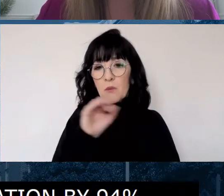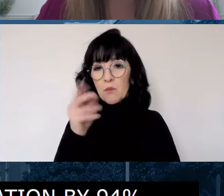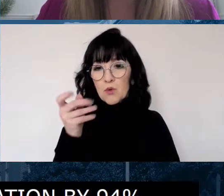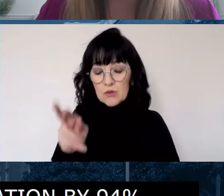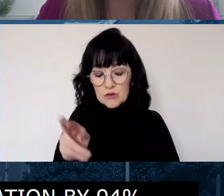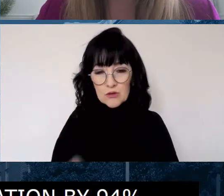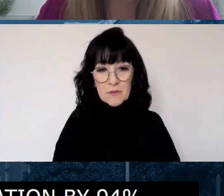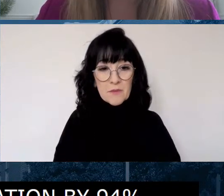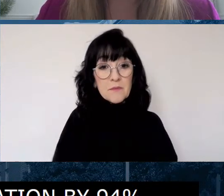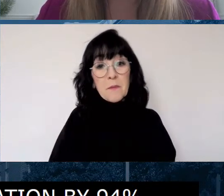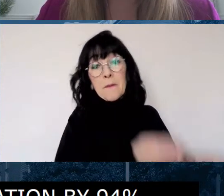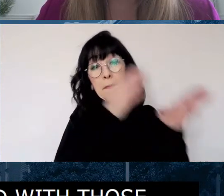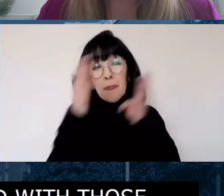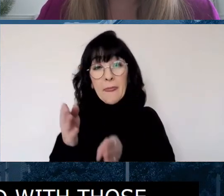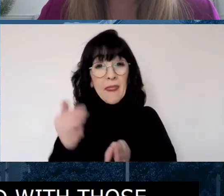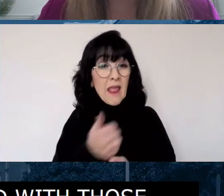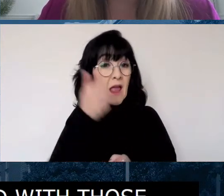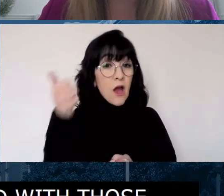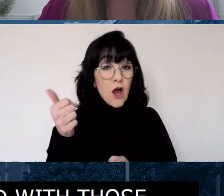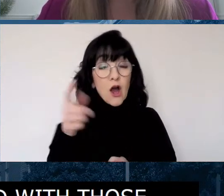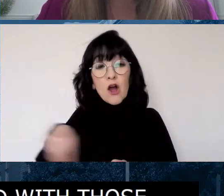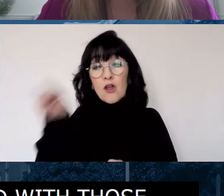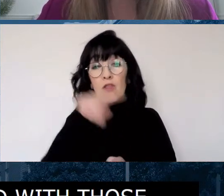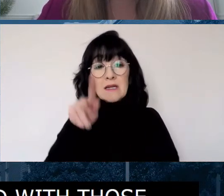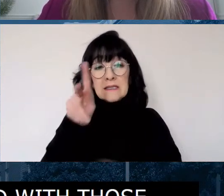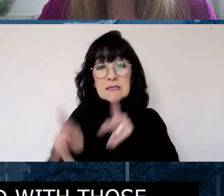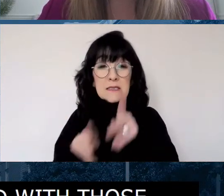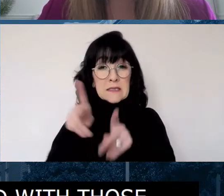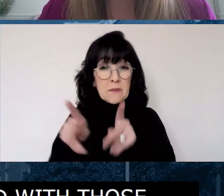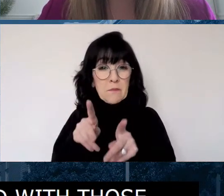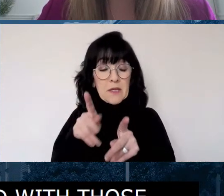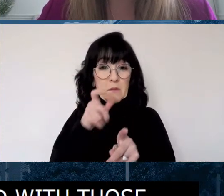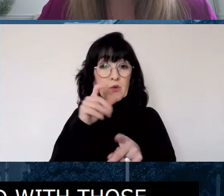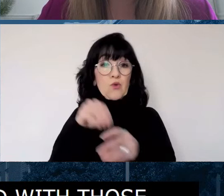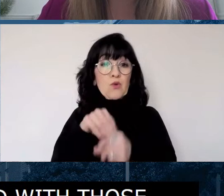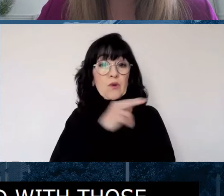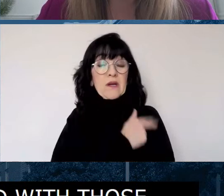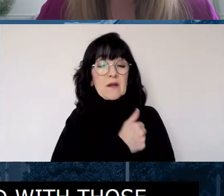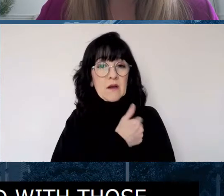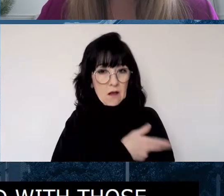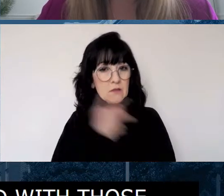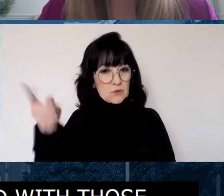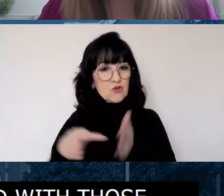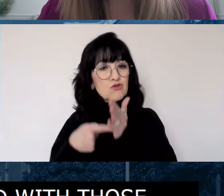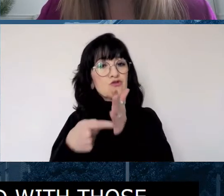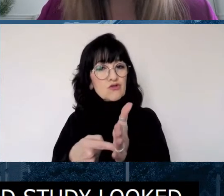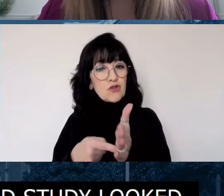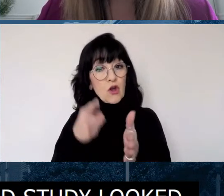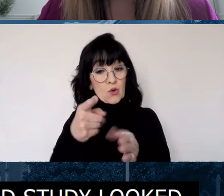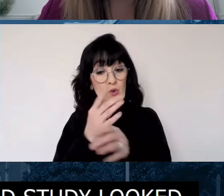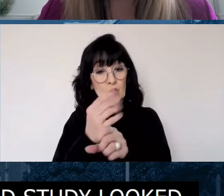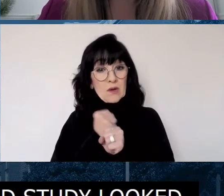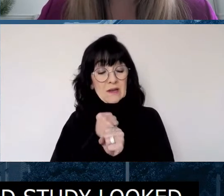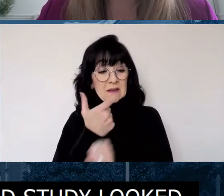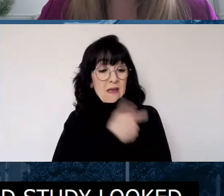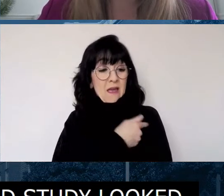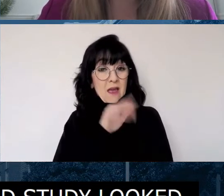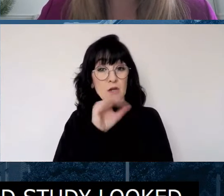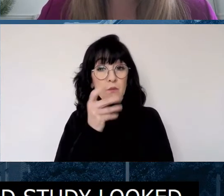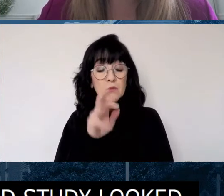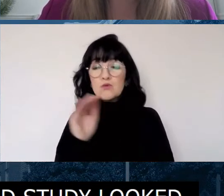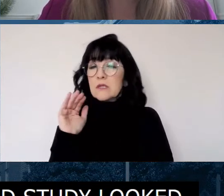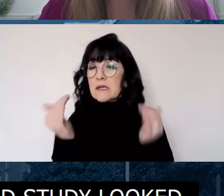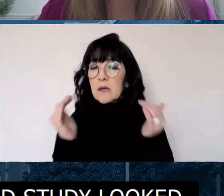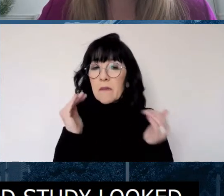hospitalized adults during the same time frame and showed that getting a booster versus just having 2